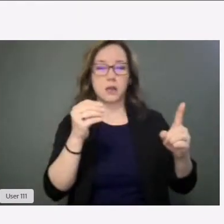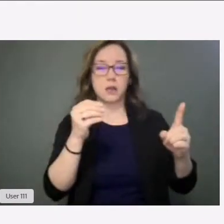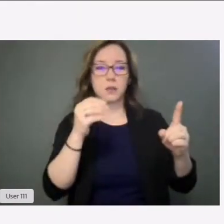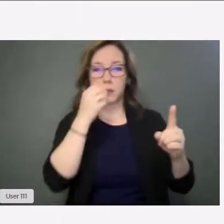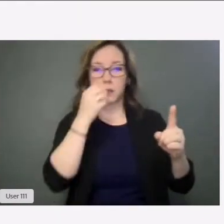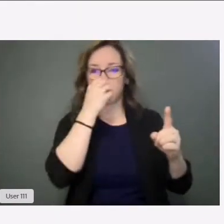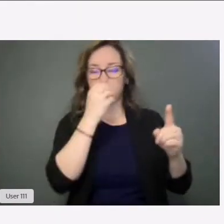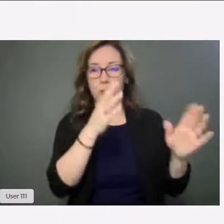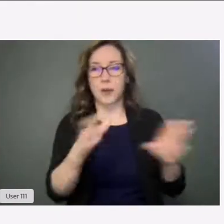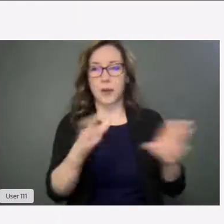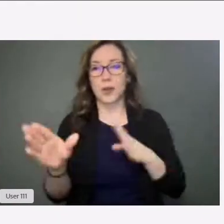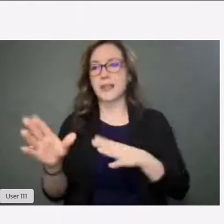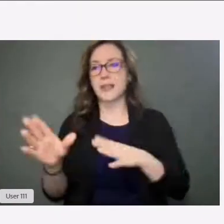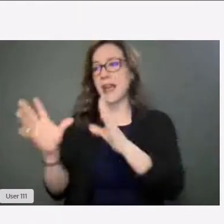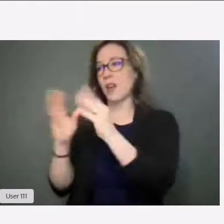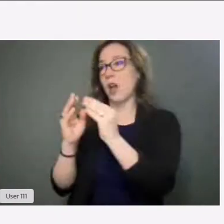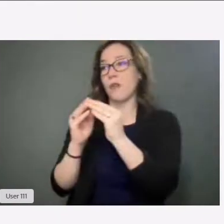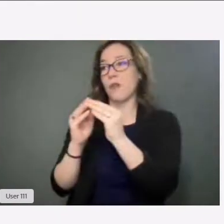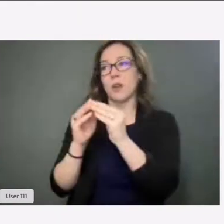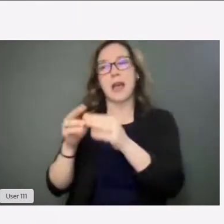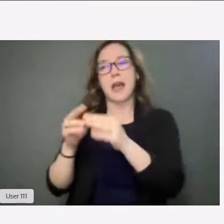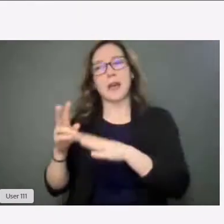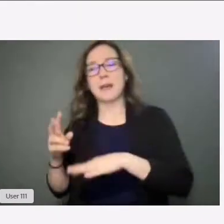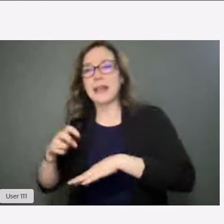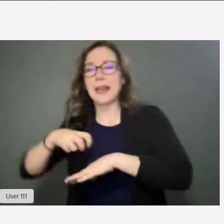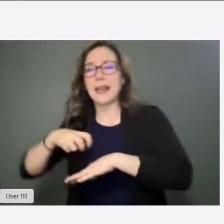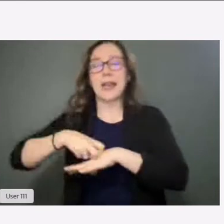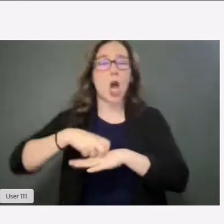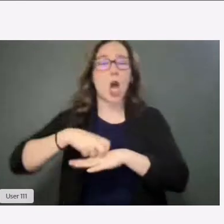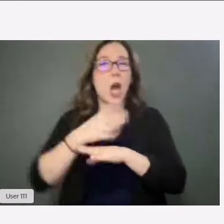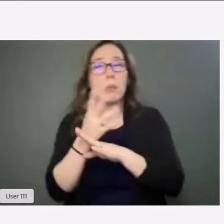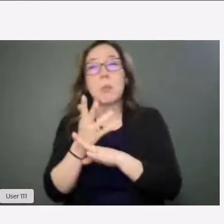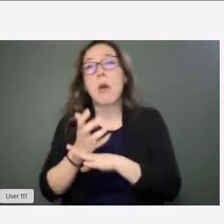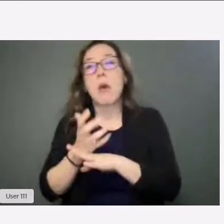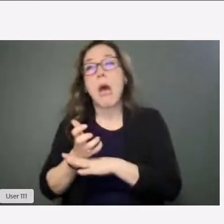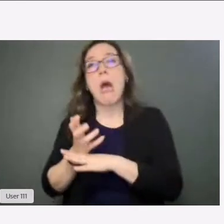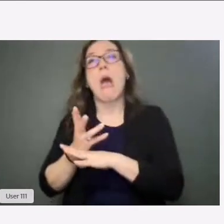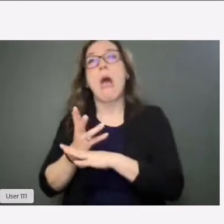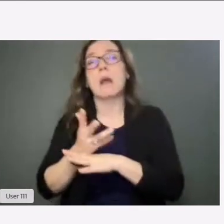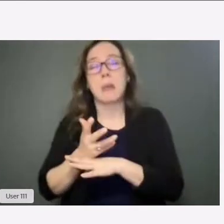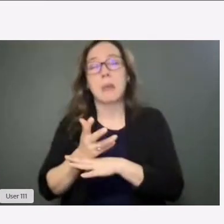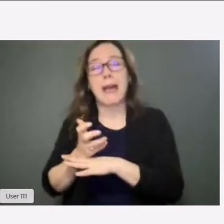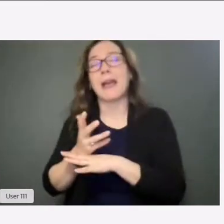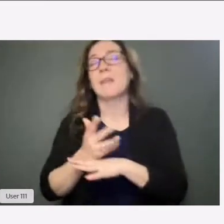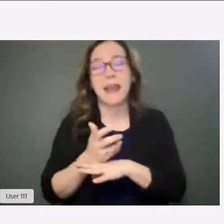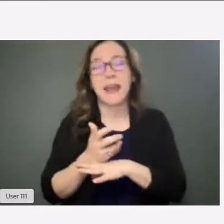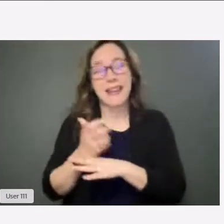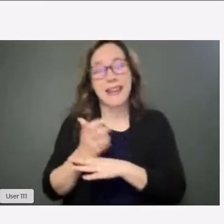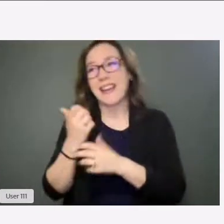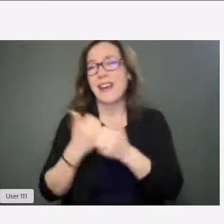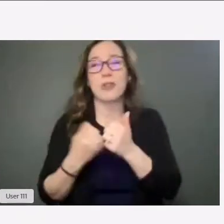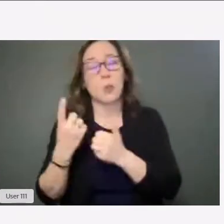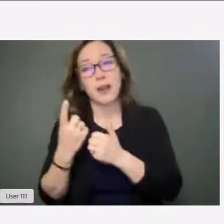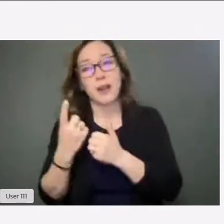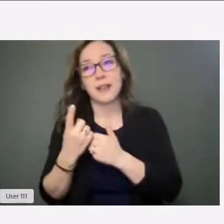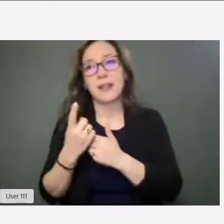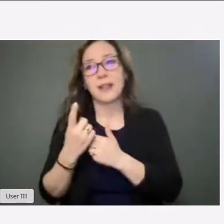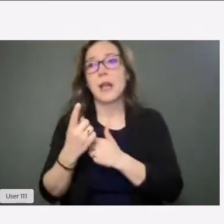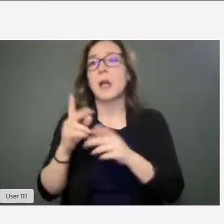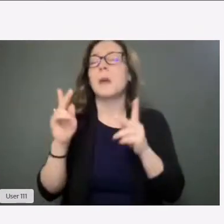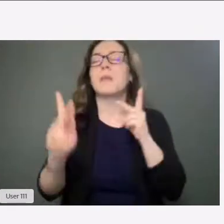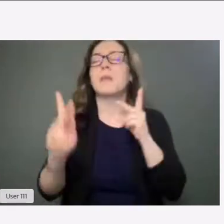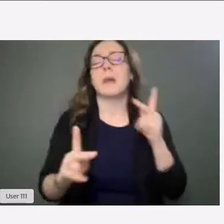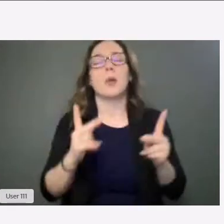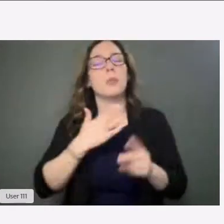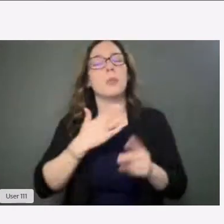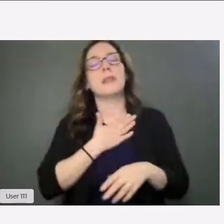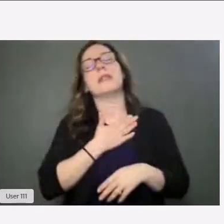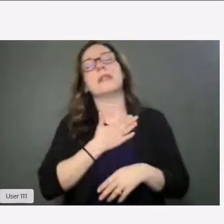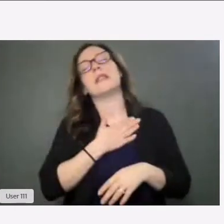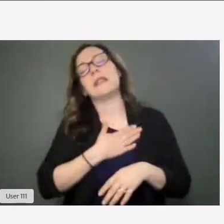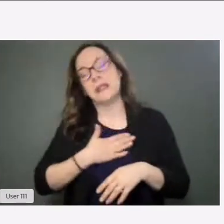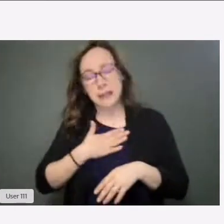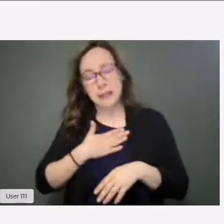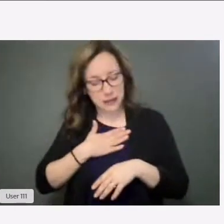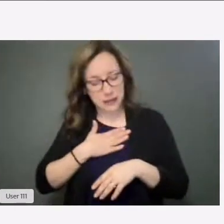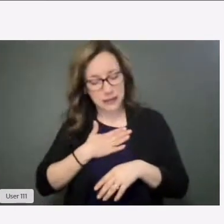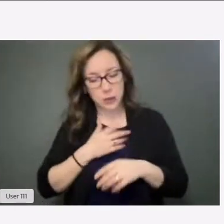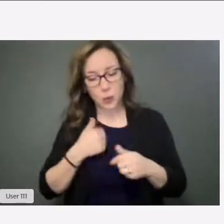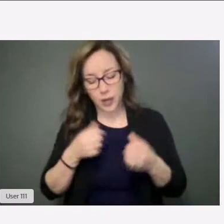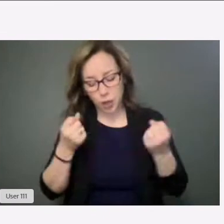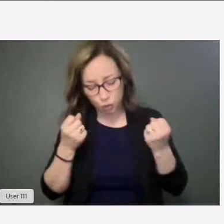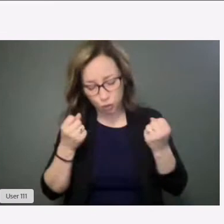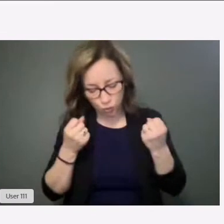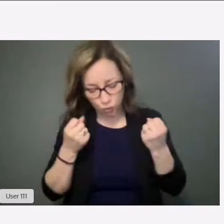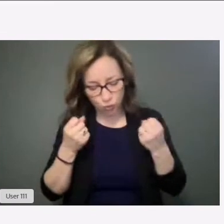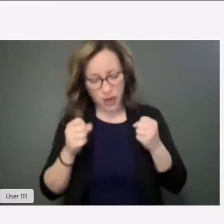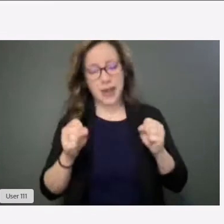now, I'd be getting down on my knees and I'd be begging you, and this is I would beg everybody else, folks, please. What we're trying